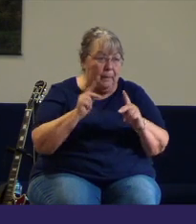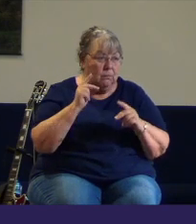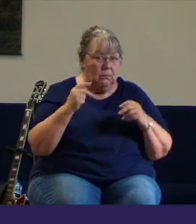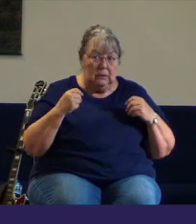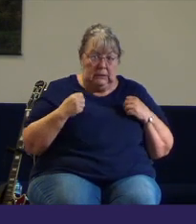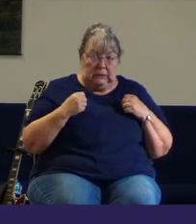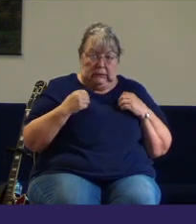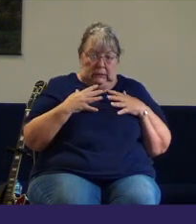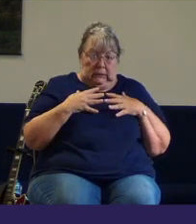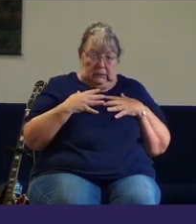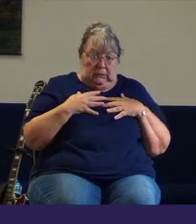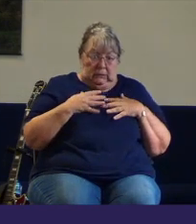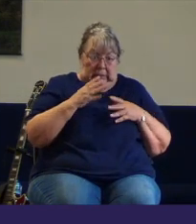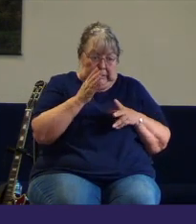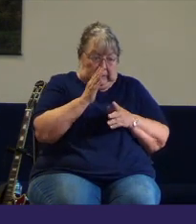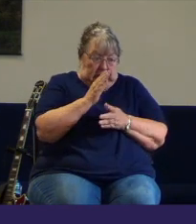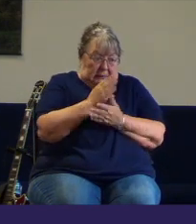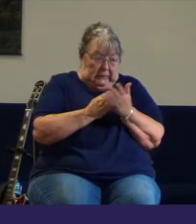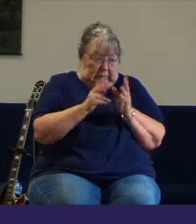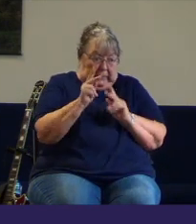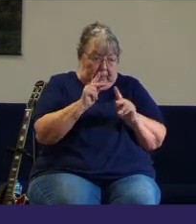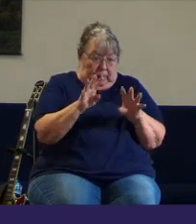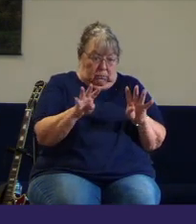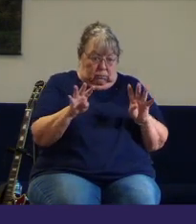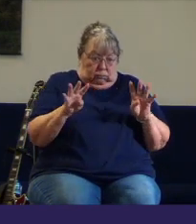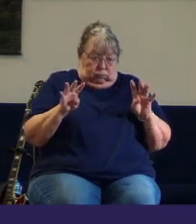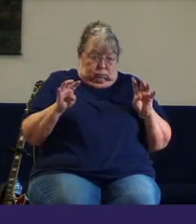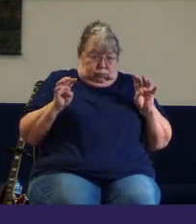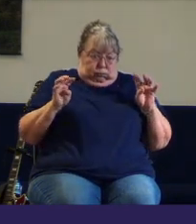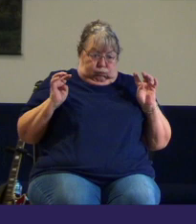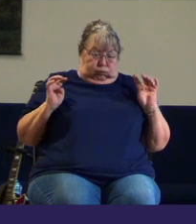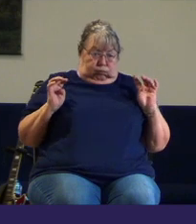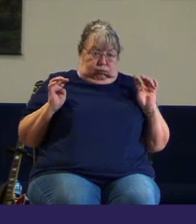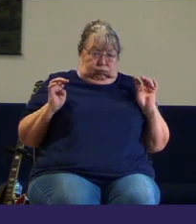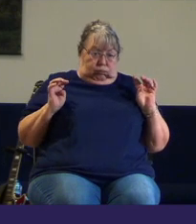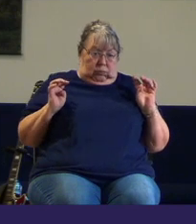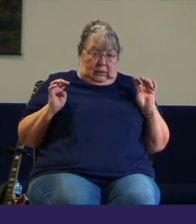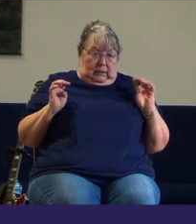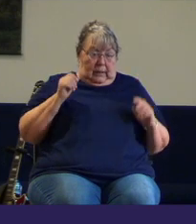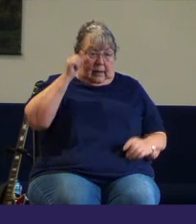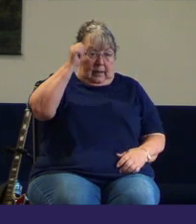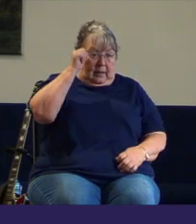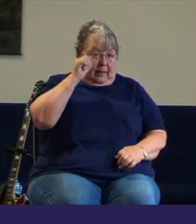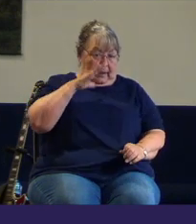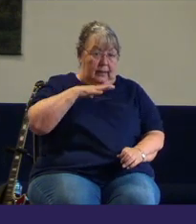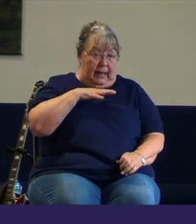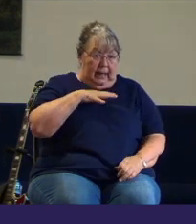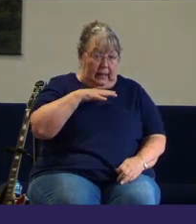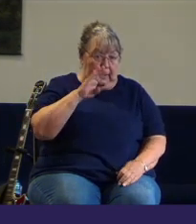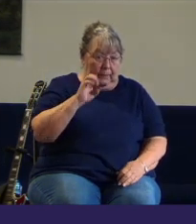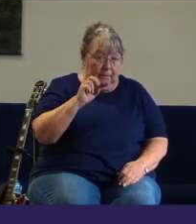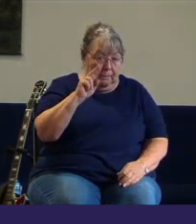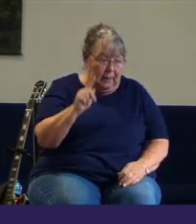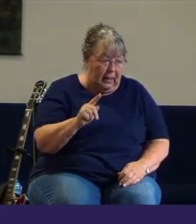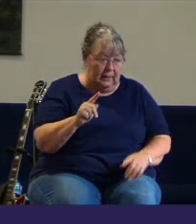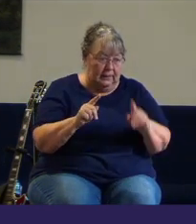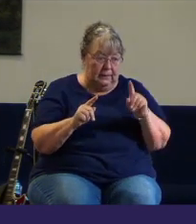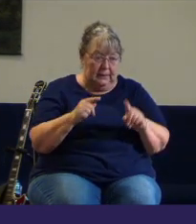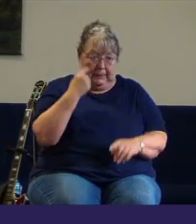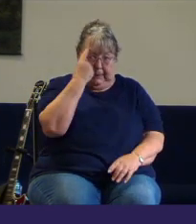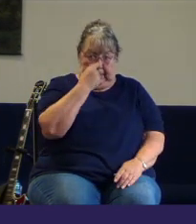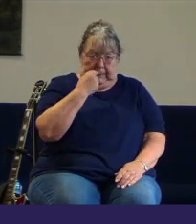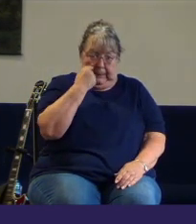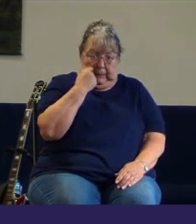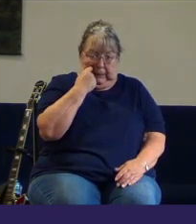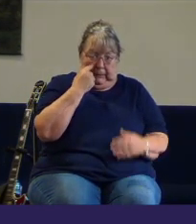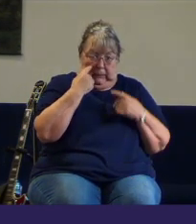afraid. Some are backing up. You know, the teller is turning different colors, and she's knocking her and, you know, saying bad things about